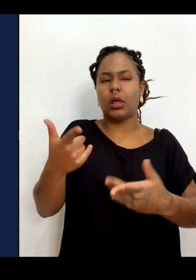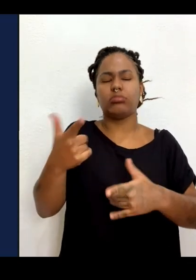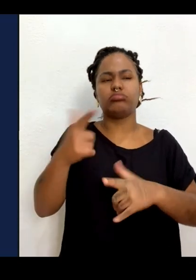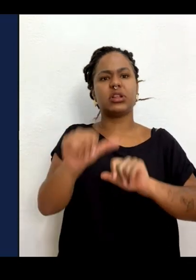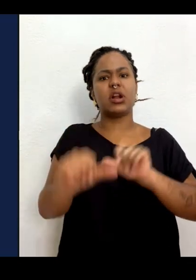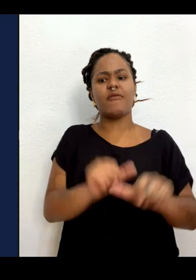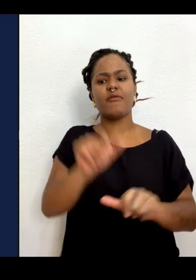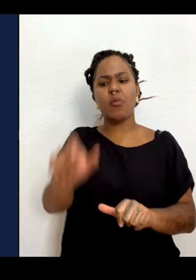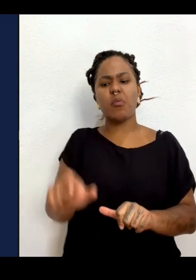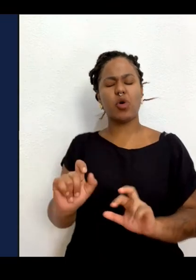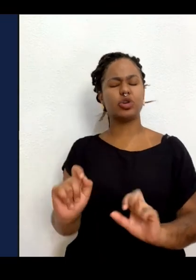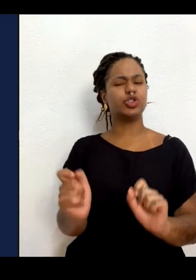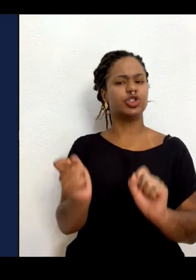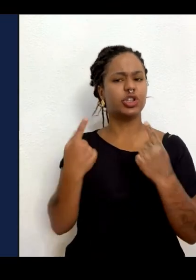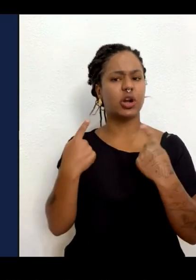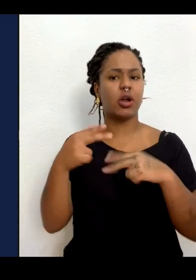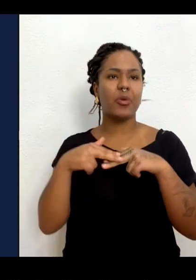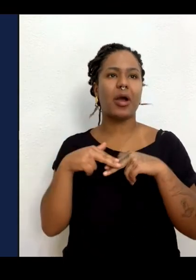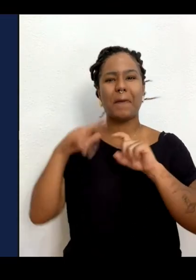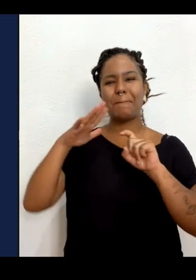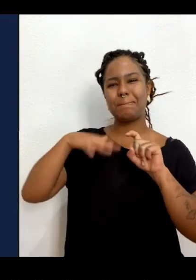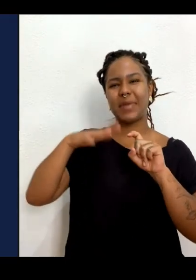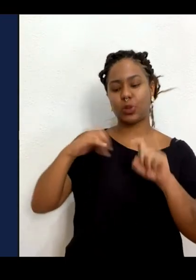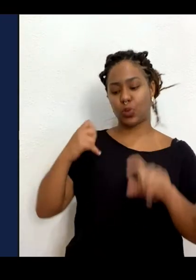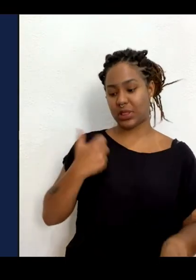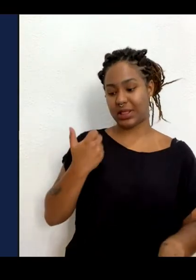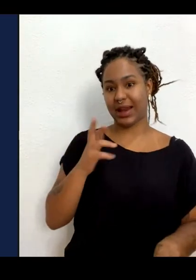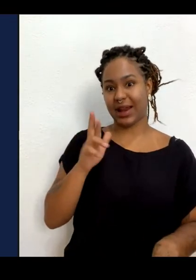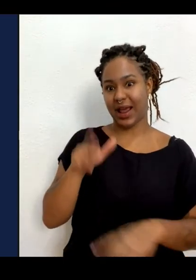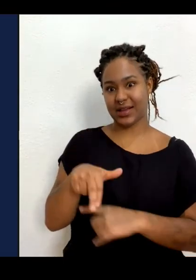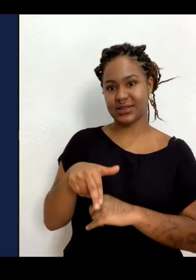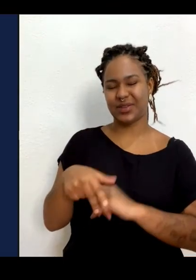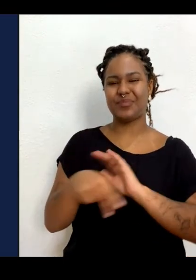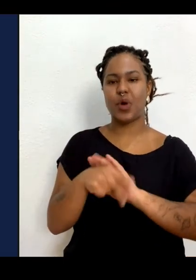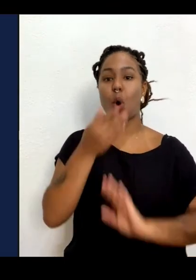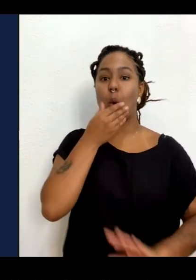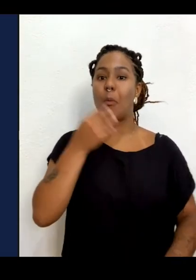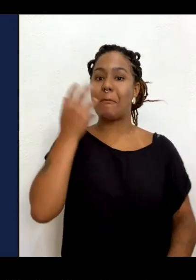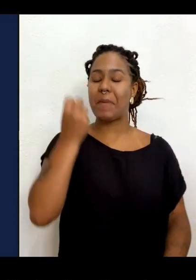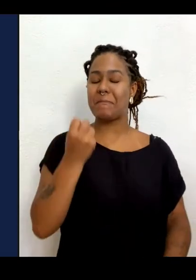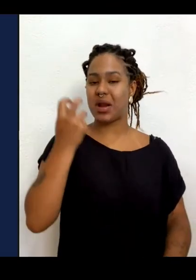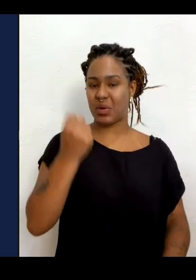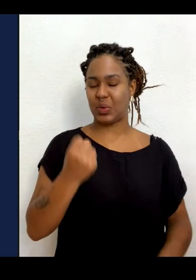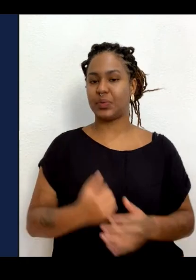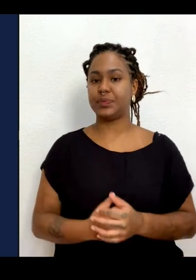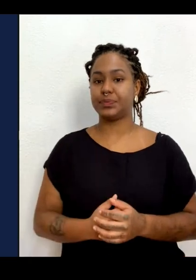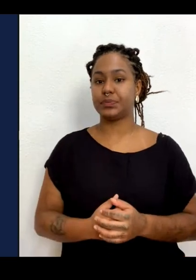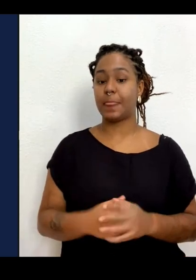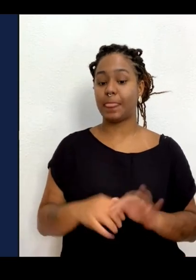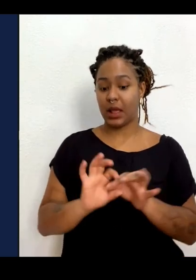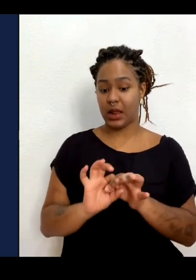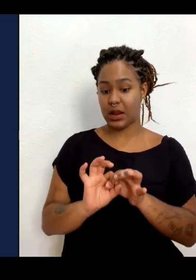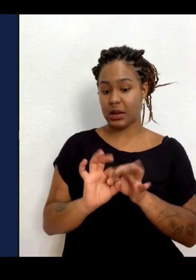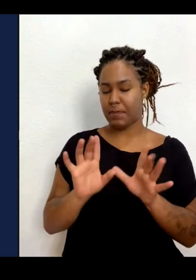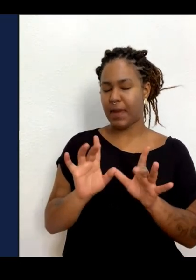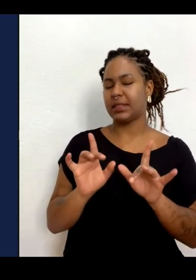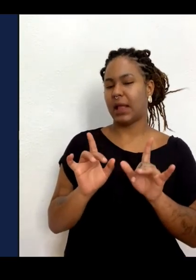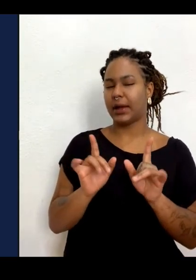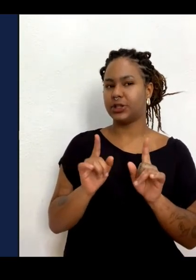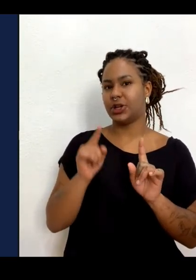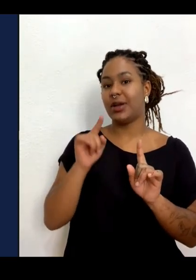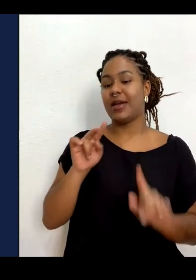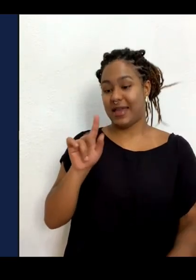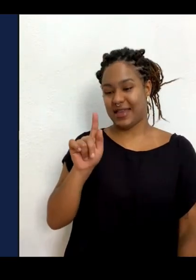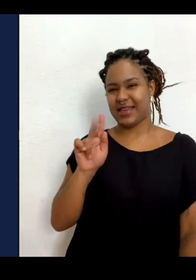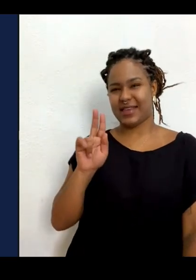that is the white man freedom is measured in seconds said once giland Vash and his